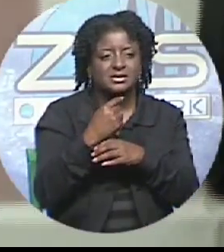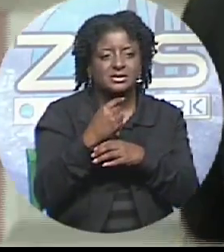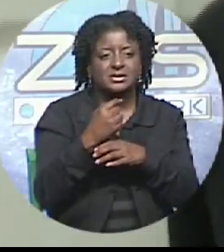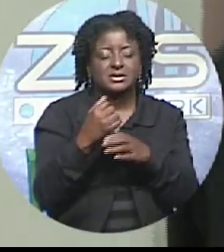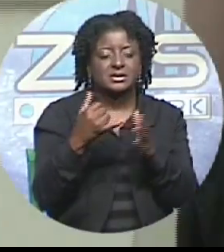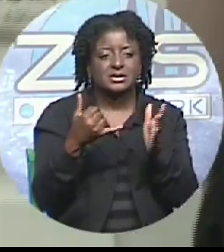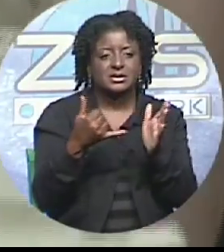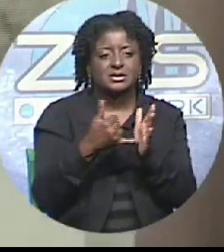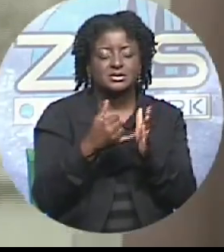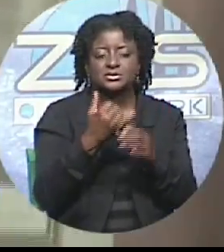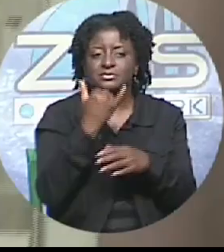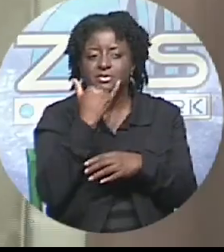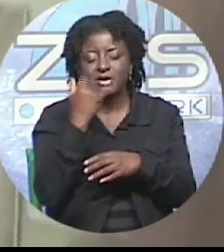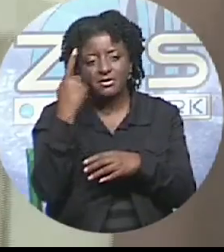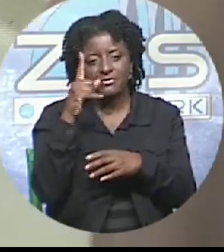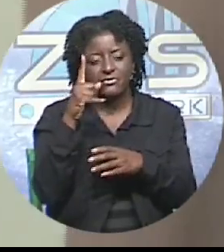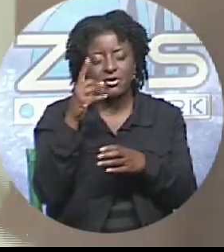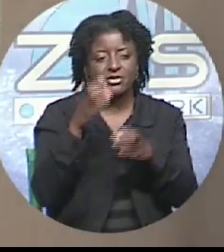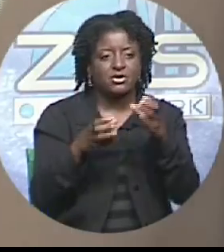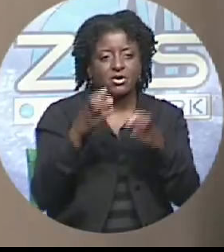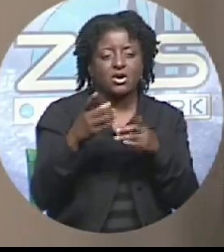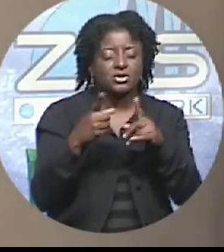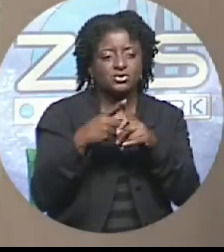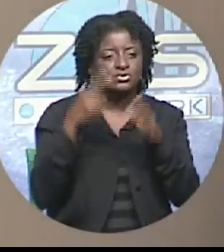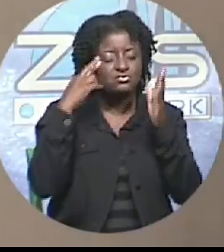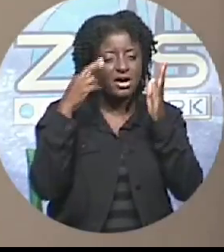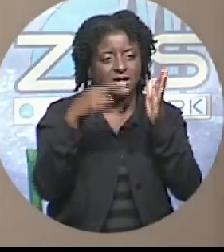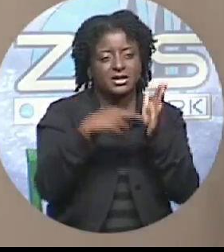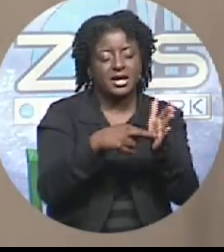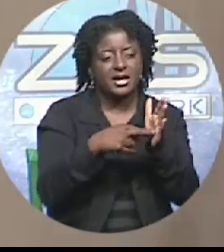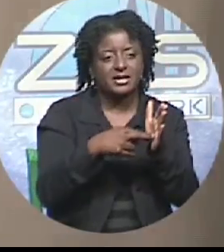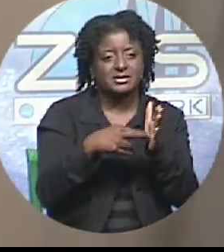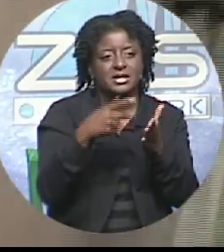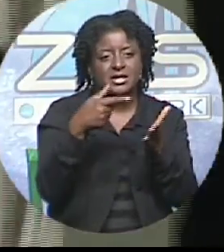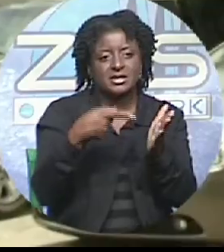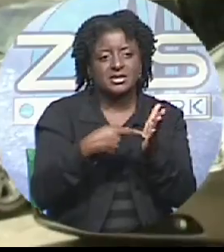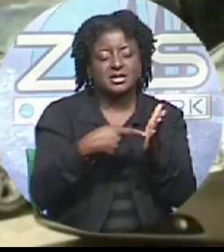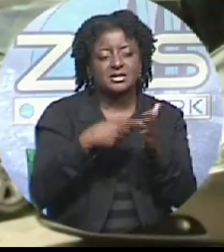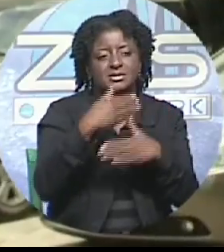foreign proceedings as opposed to a foreign representative. He too suggested